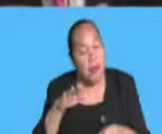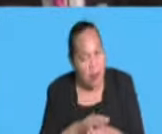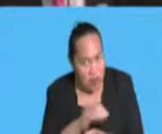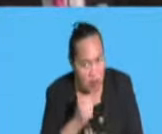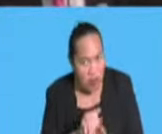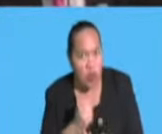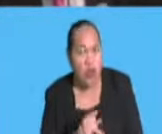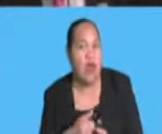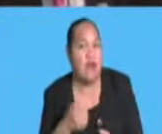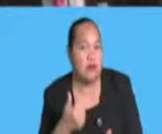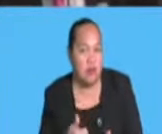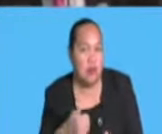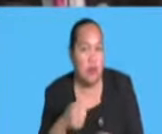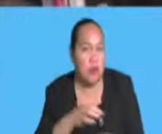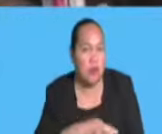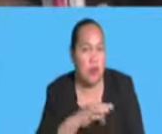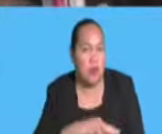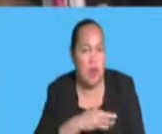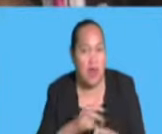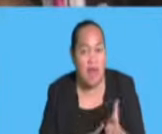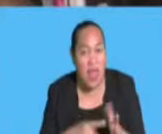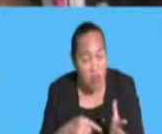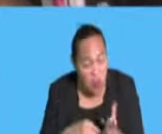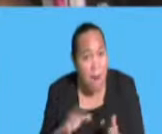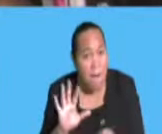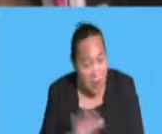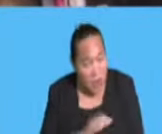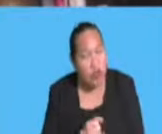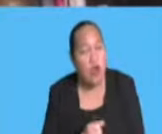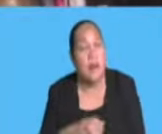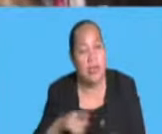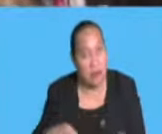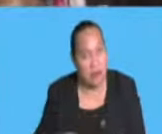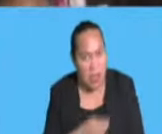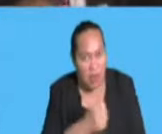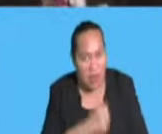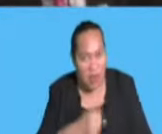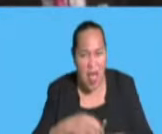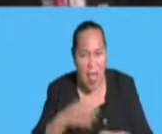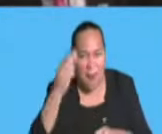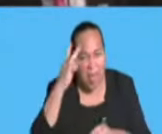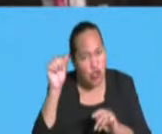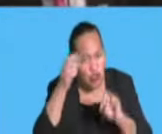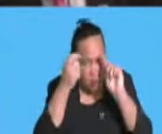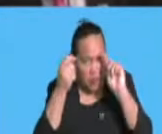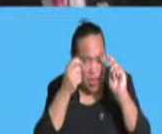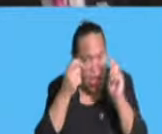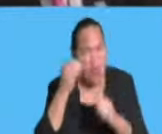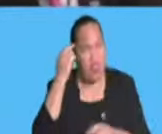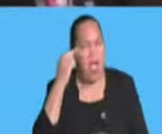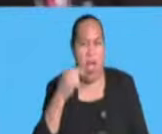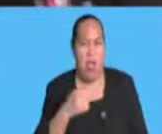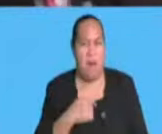ensuring the taxable portions are given to government. We need to have a shift in the mindset to this sense of entitlement